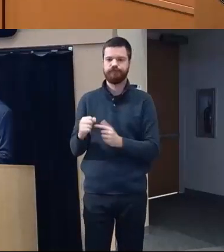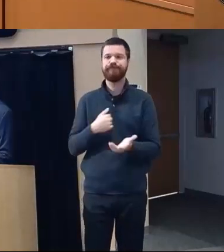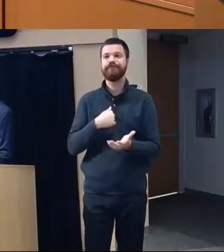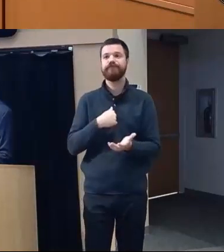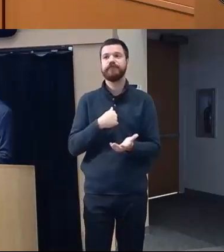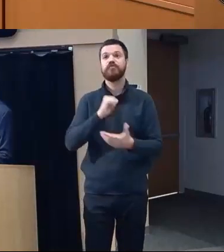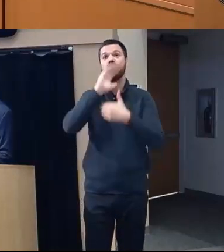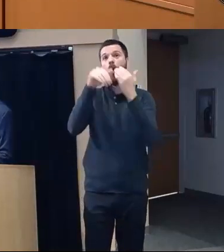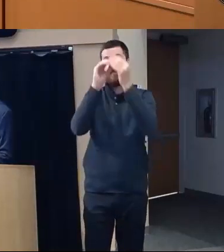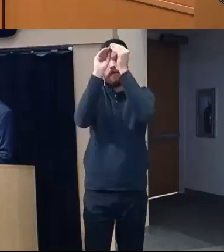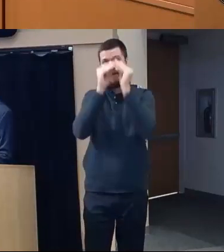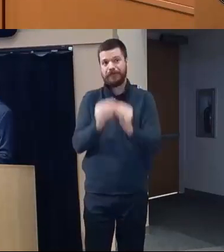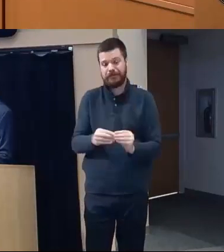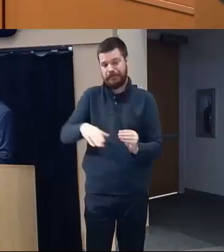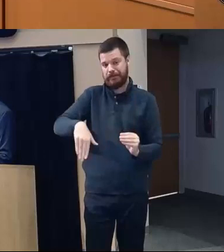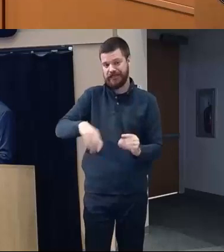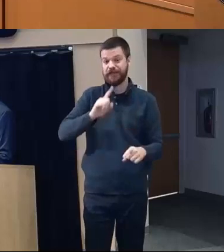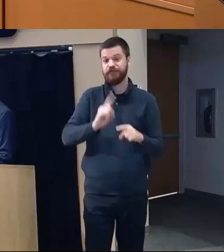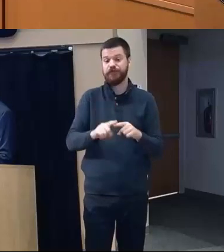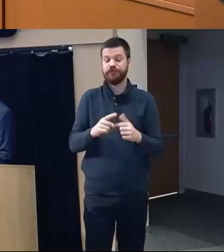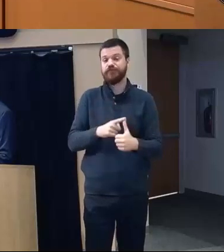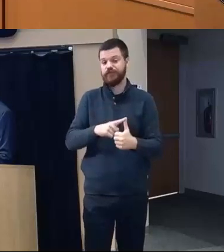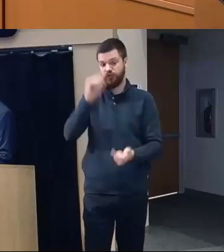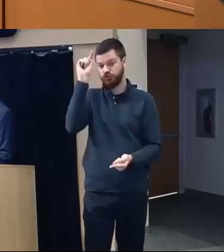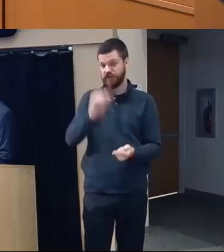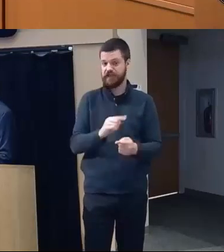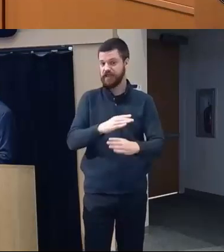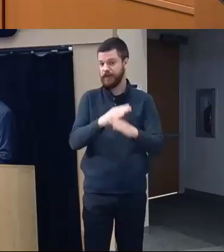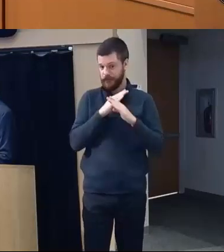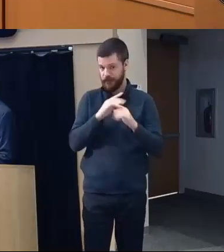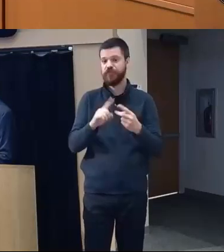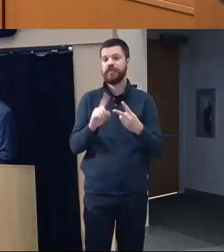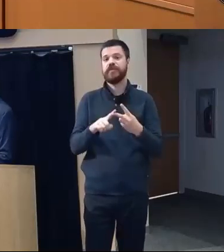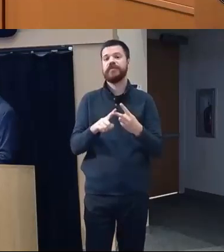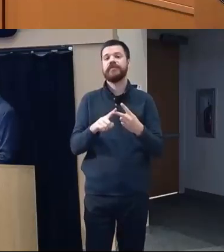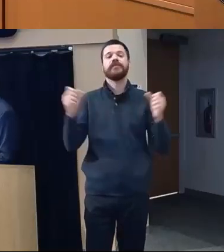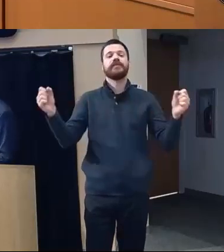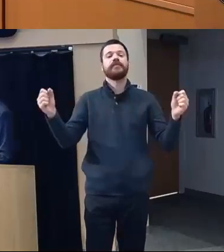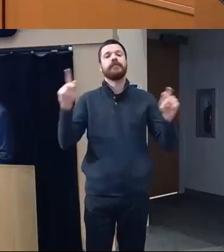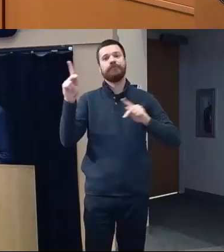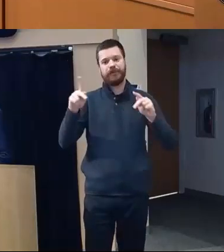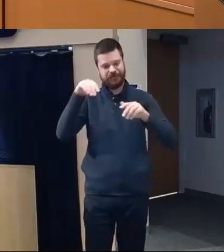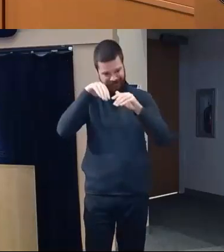all the numbers just yet, but I'm going to say we're decreasing barriers and we're getting people into care faster.